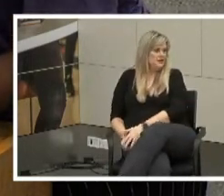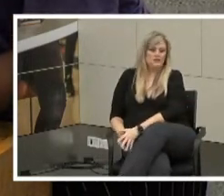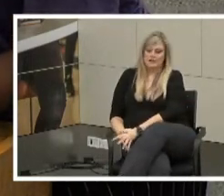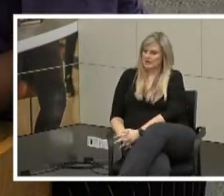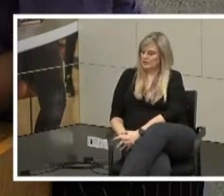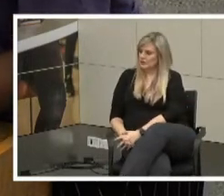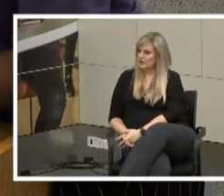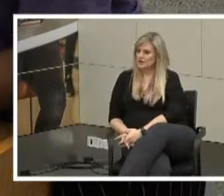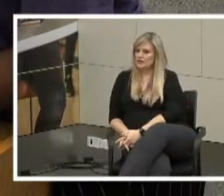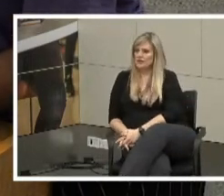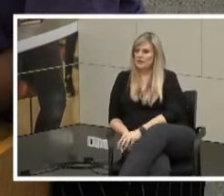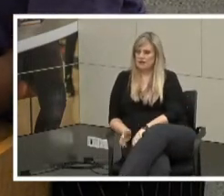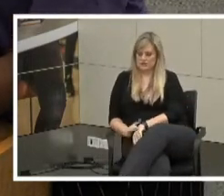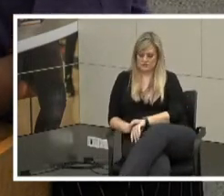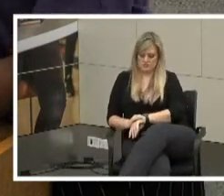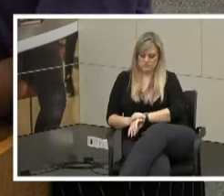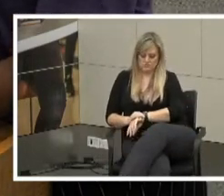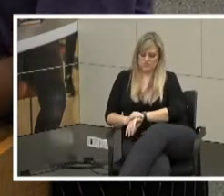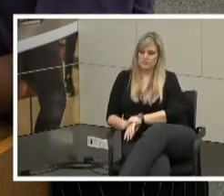do you